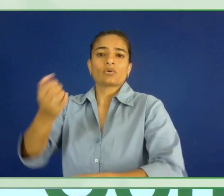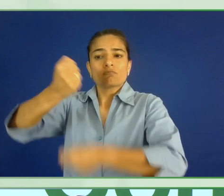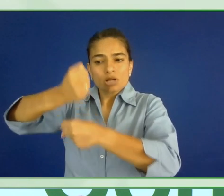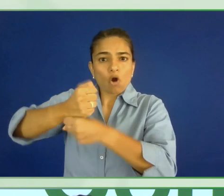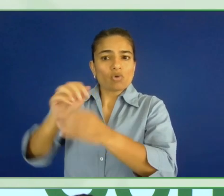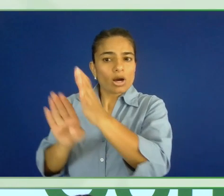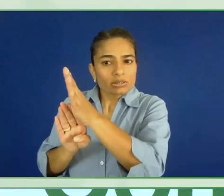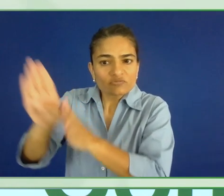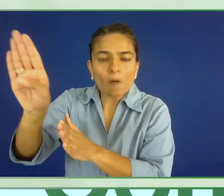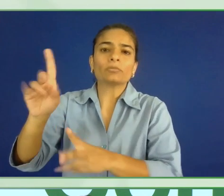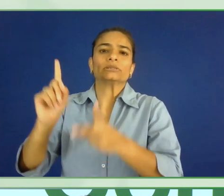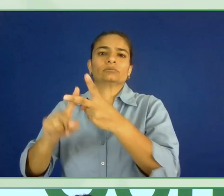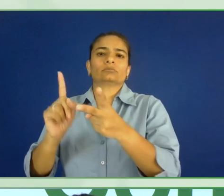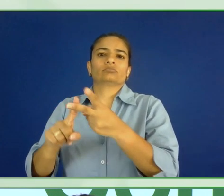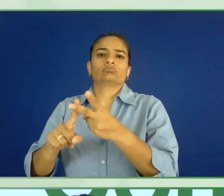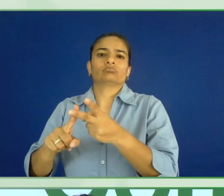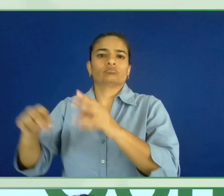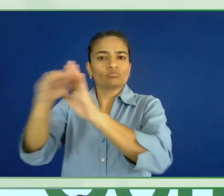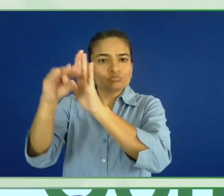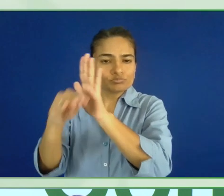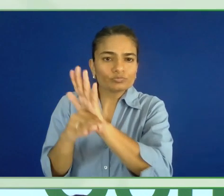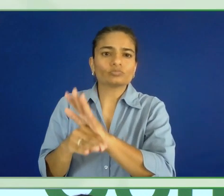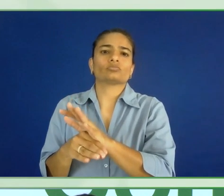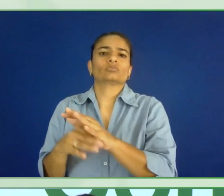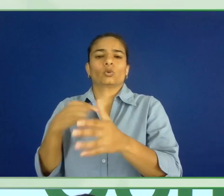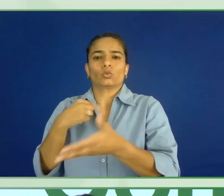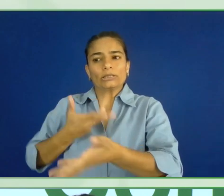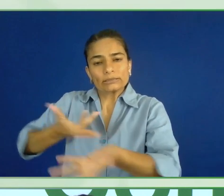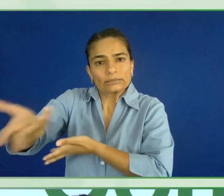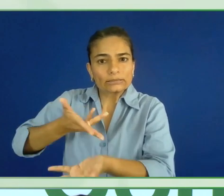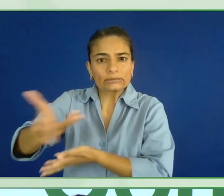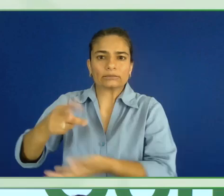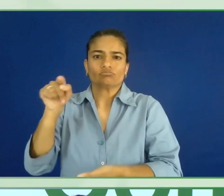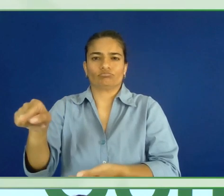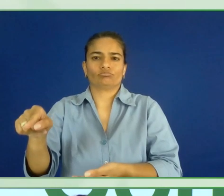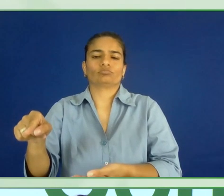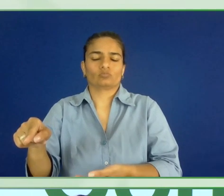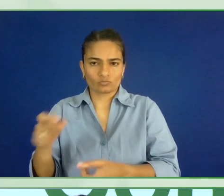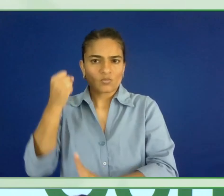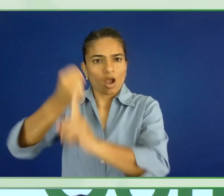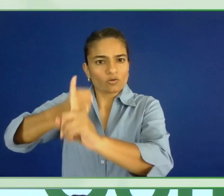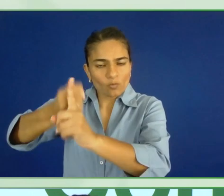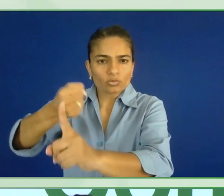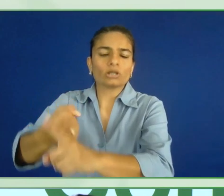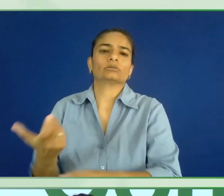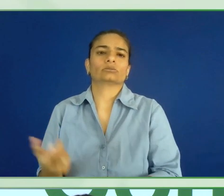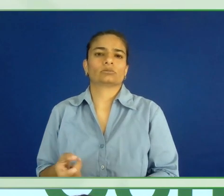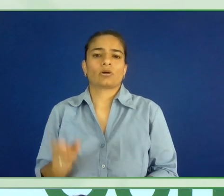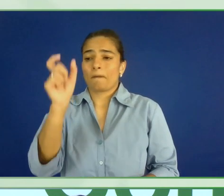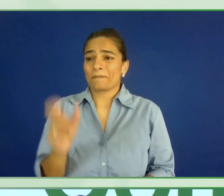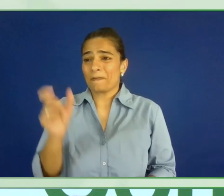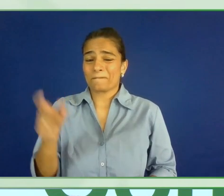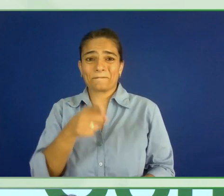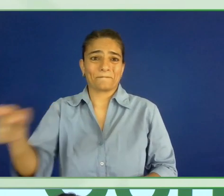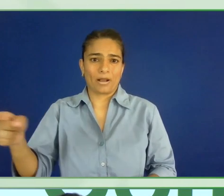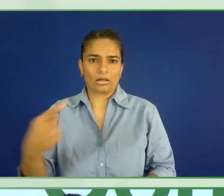industry associations, employers, advocates, and persons experiencing disability as well. And we're pan-disability in